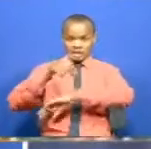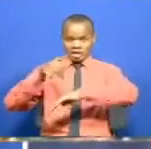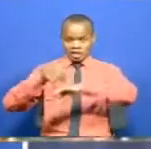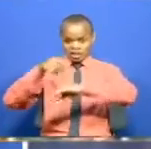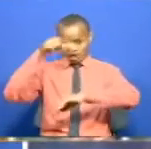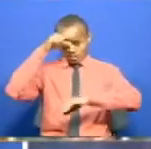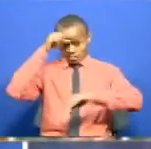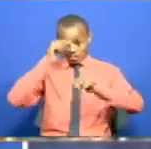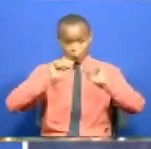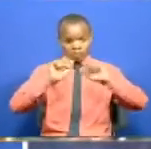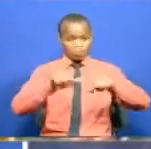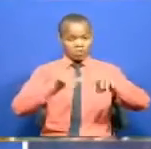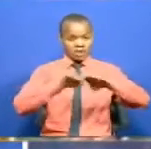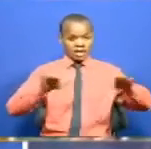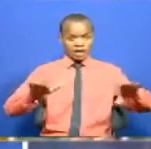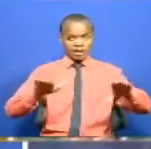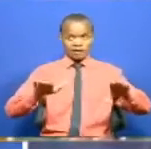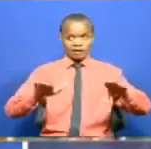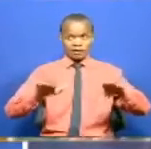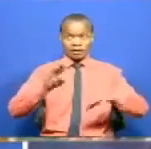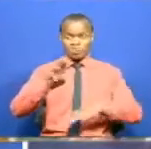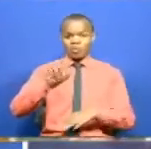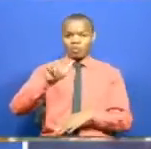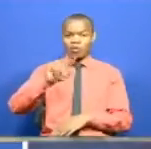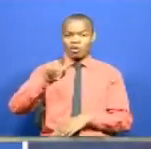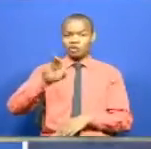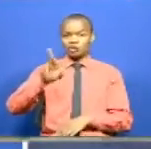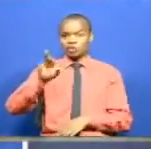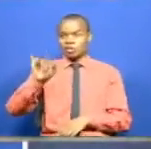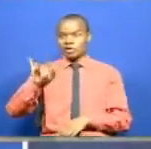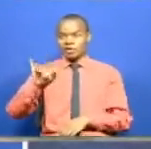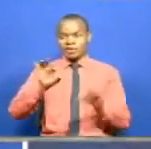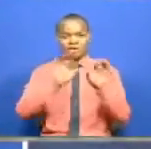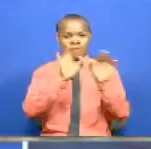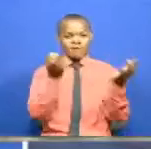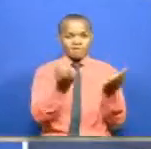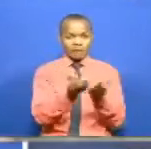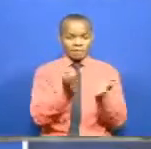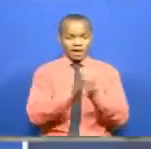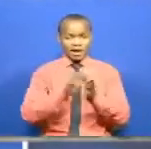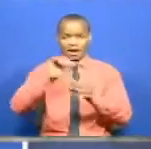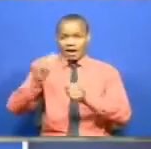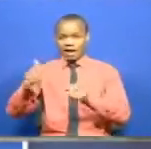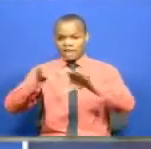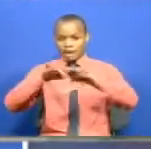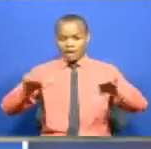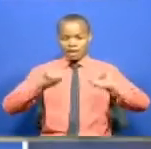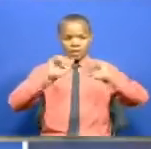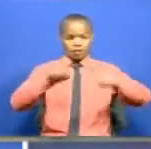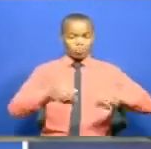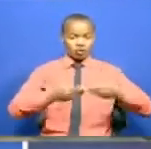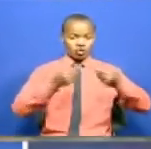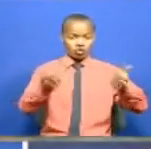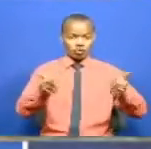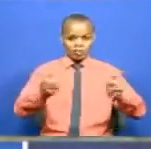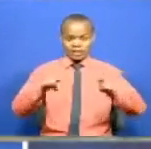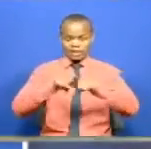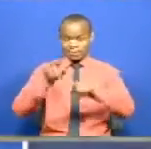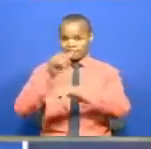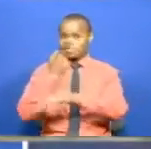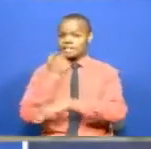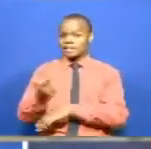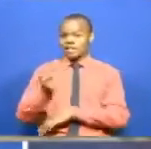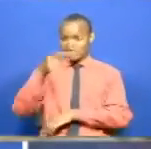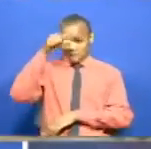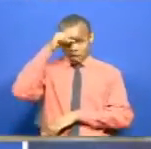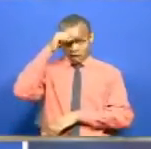land belonging to the Mazrui family and other pieces of land to resettle the squatters, adding that the government has already bought